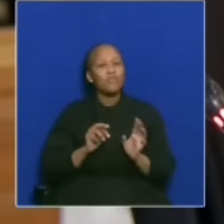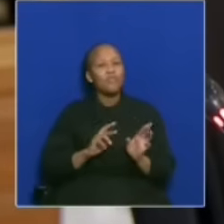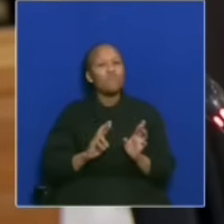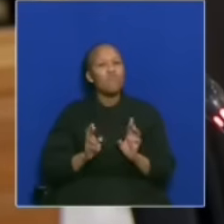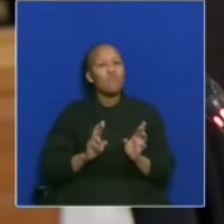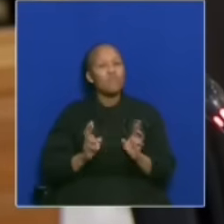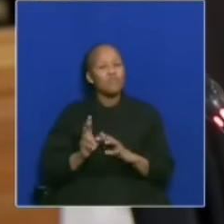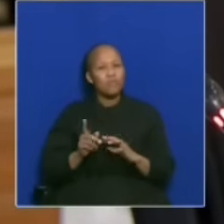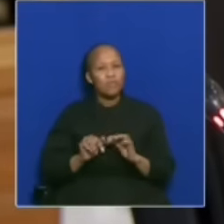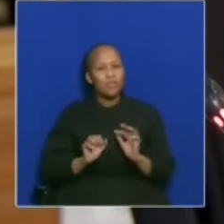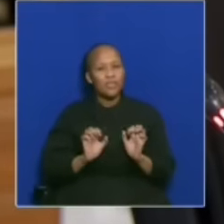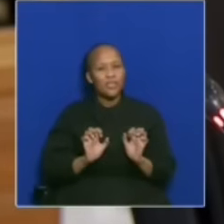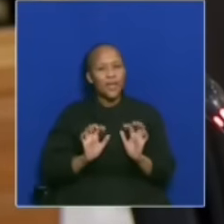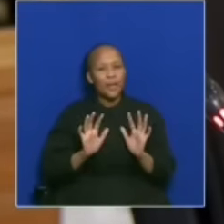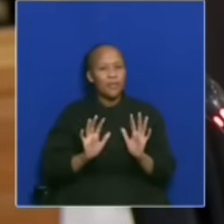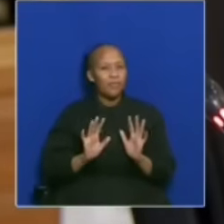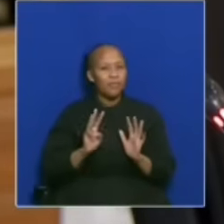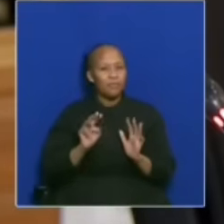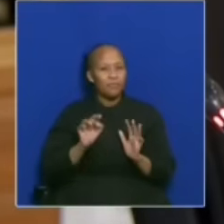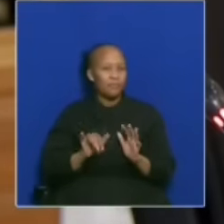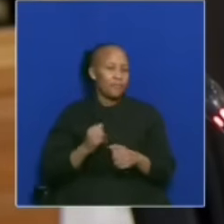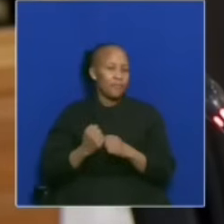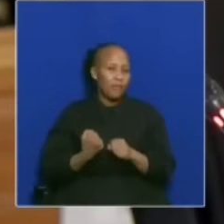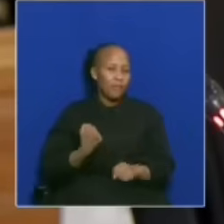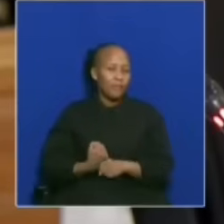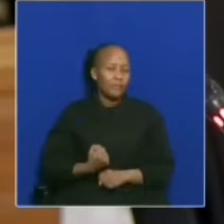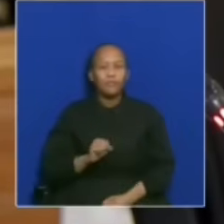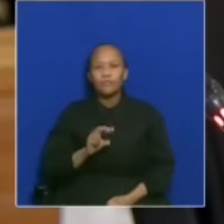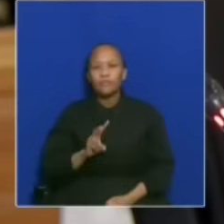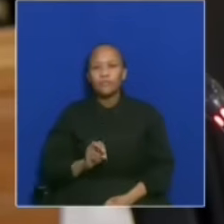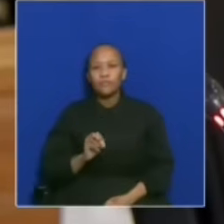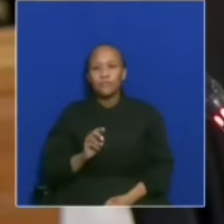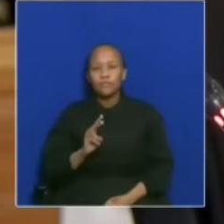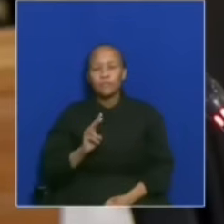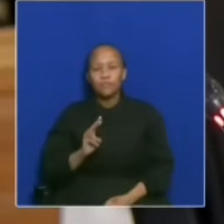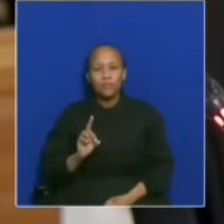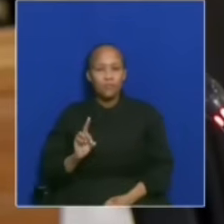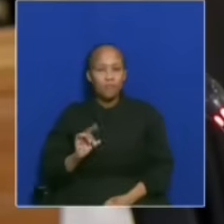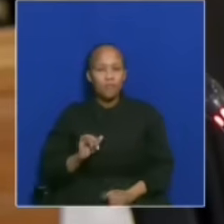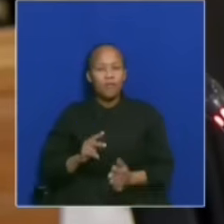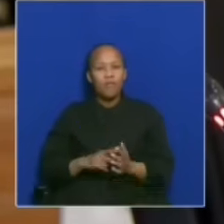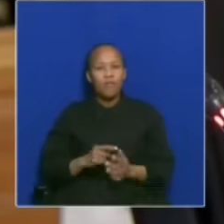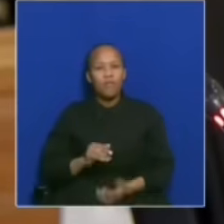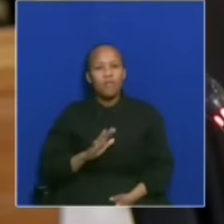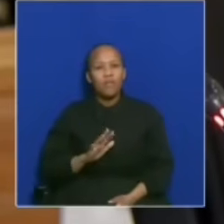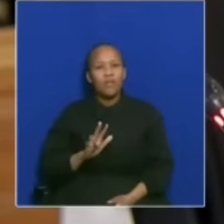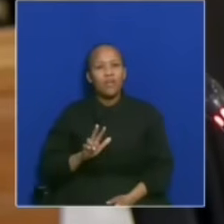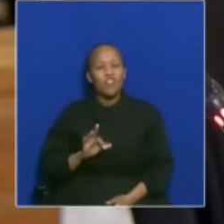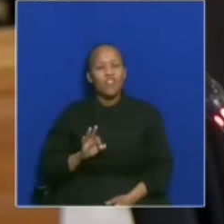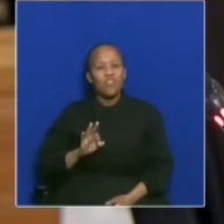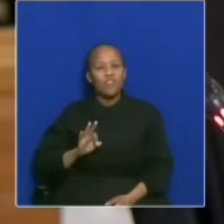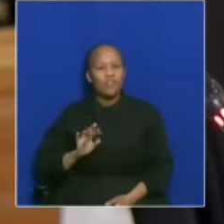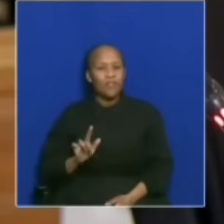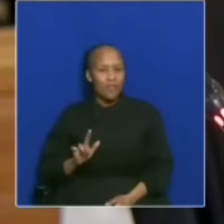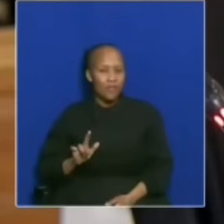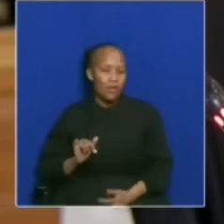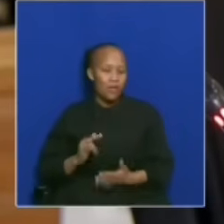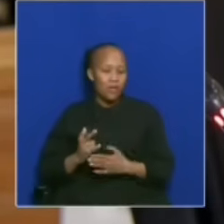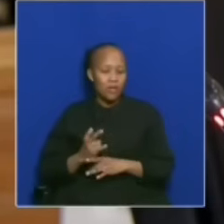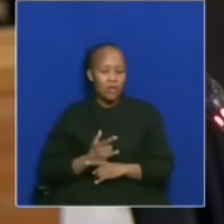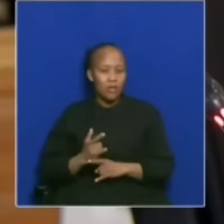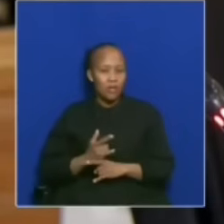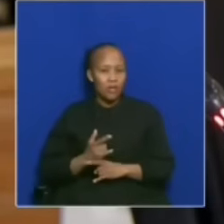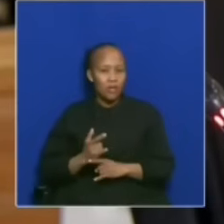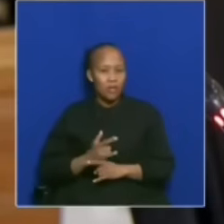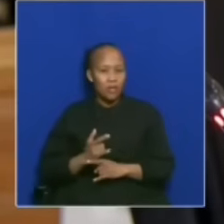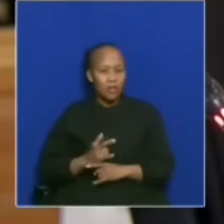2021, and it's at page 5837. It's in the chats between Mr. Sayed and